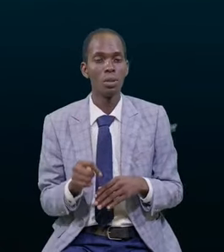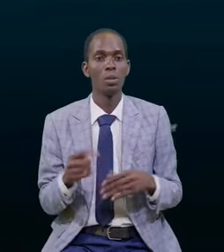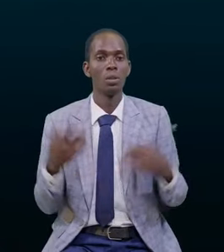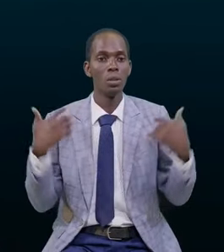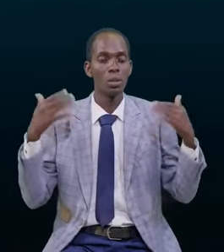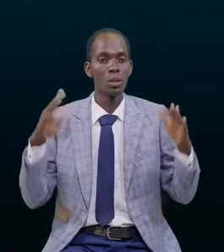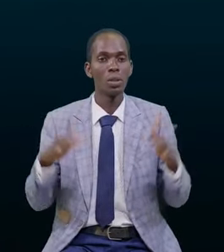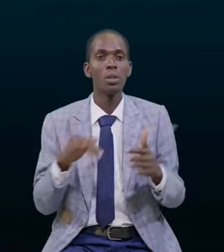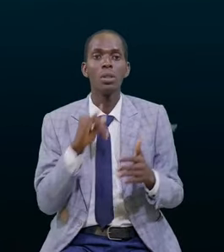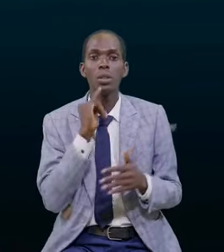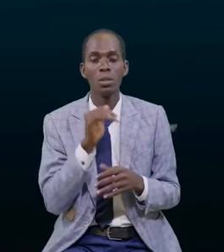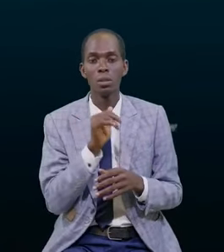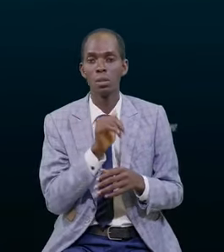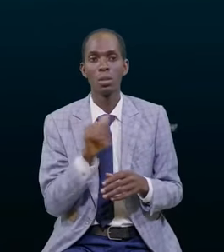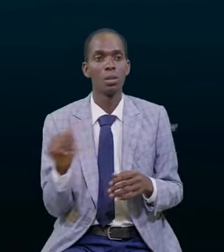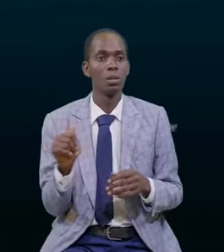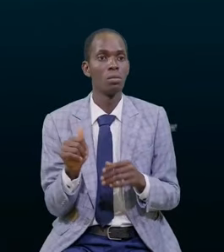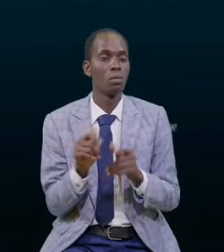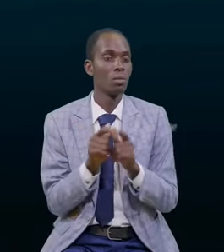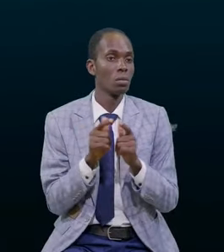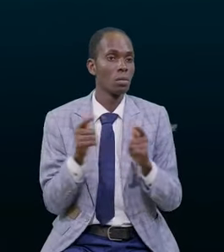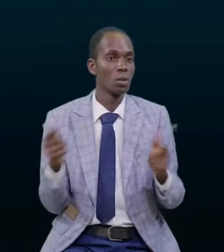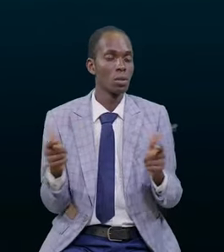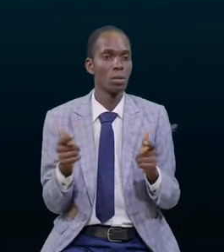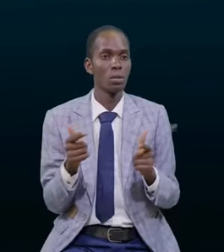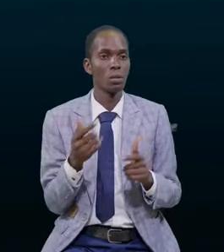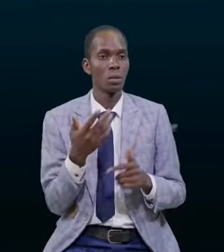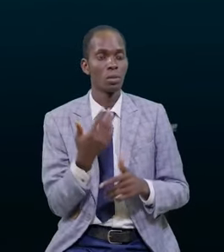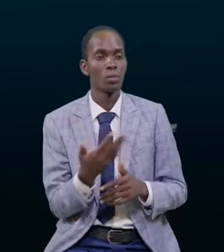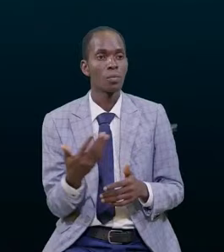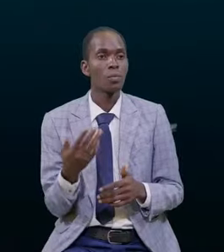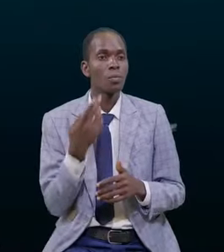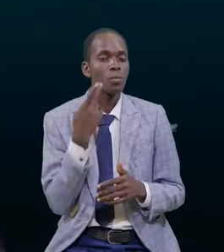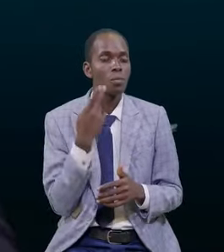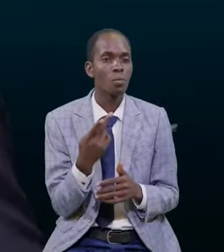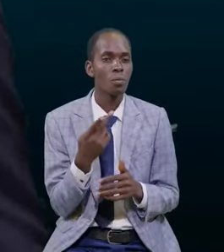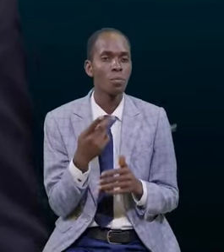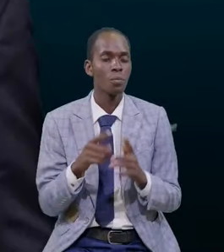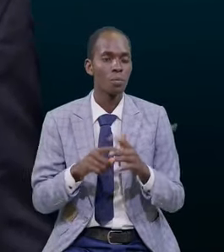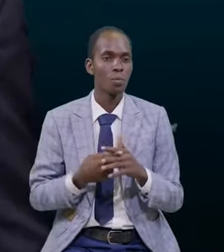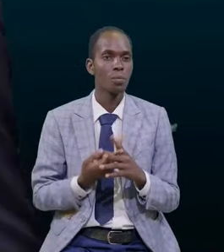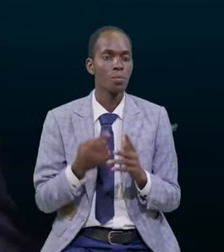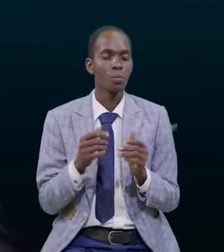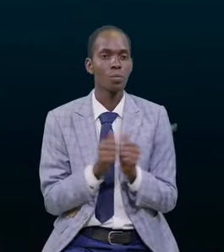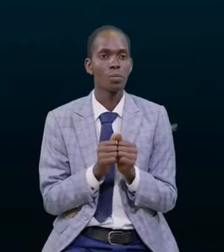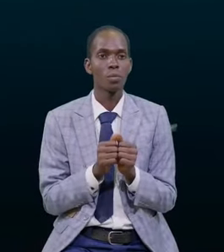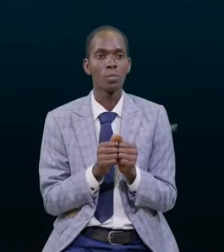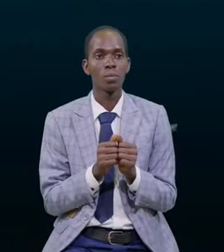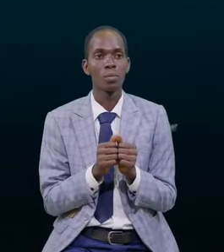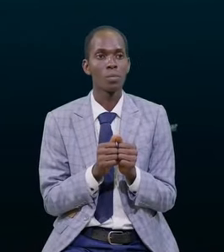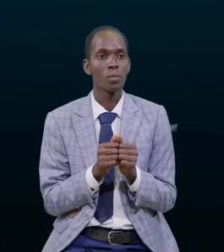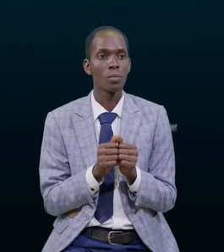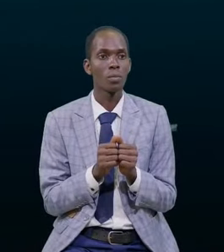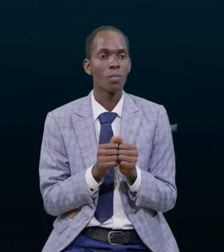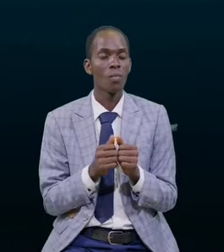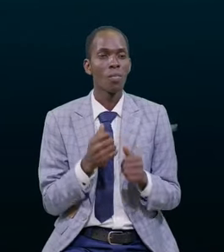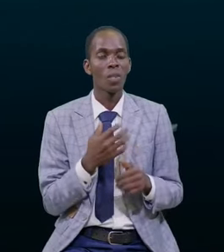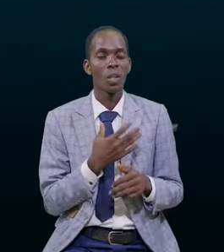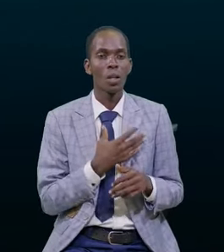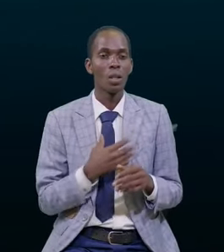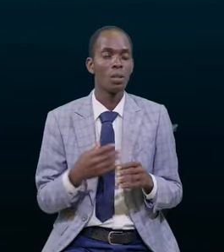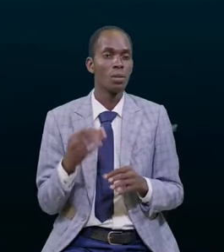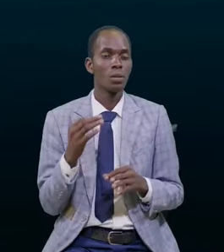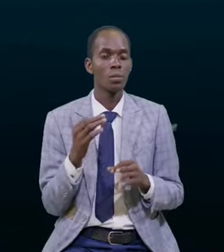3 begins with Christ superiority over Moses and if you come back to the text we